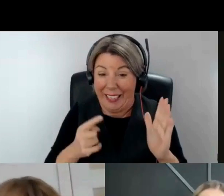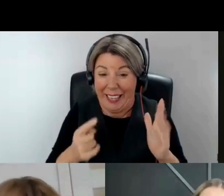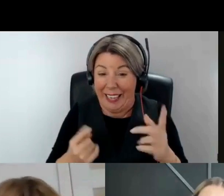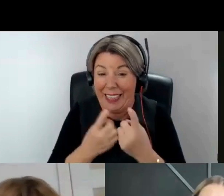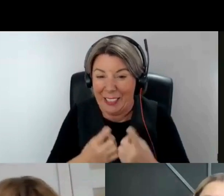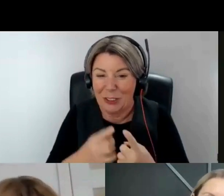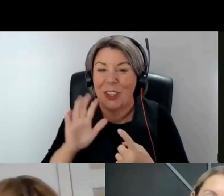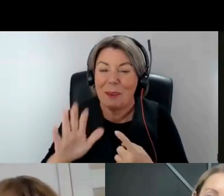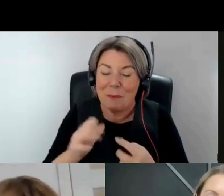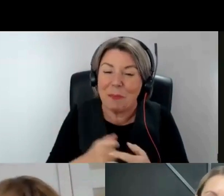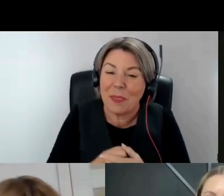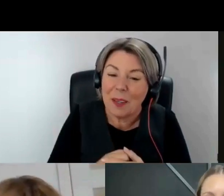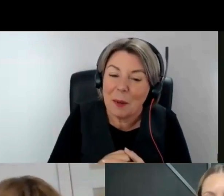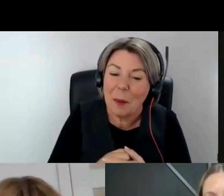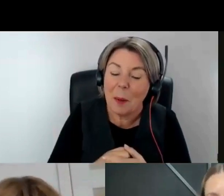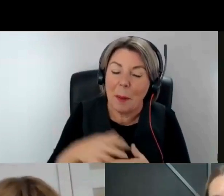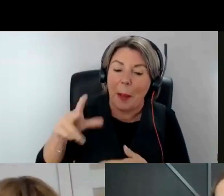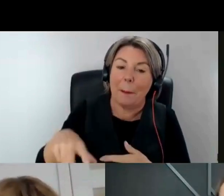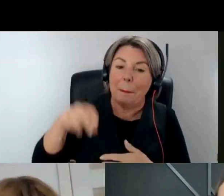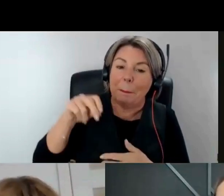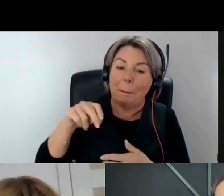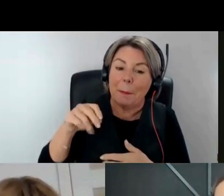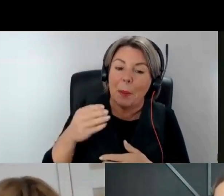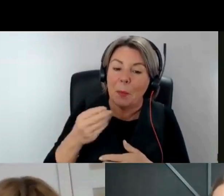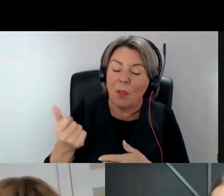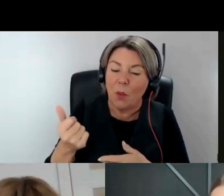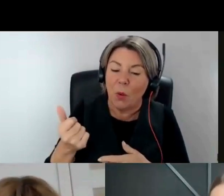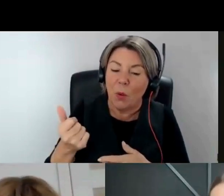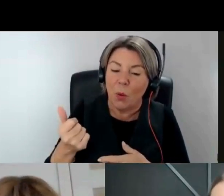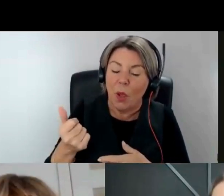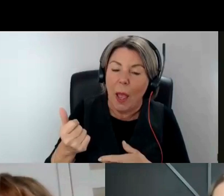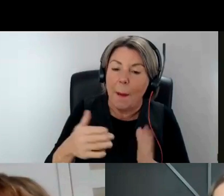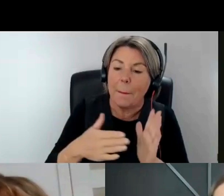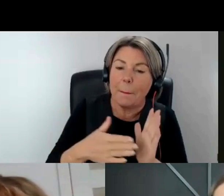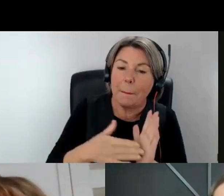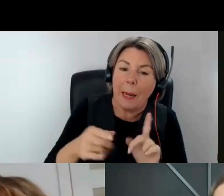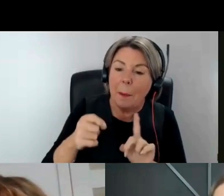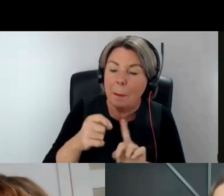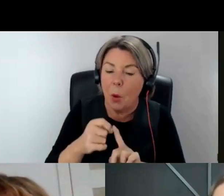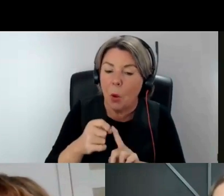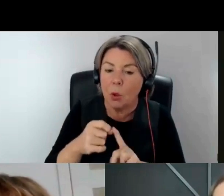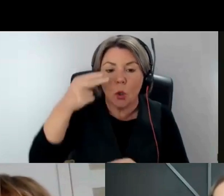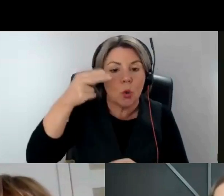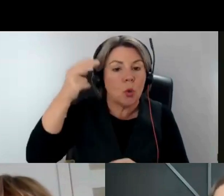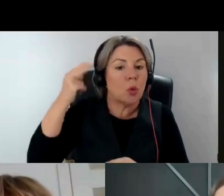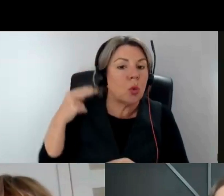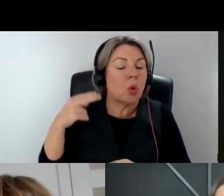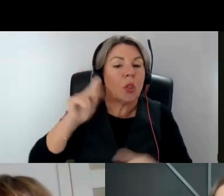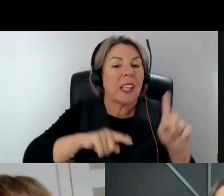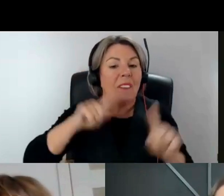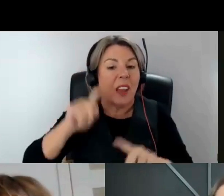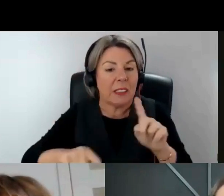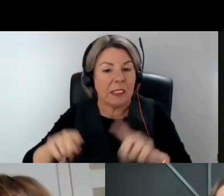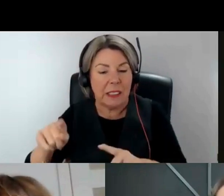issue. But just picking up on a couple, there was something around menopause and neurodiversity,